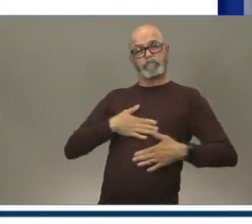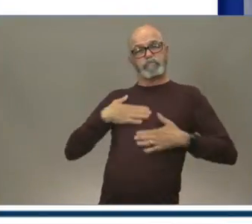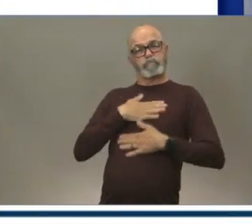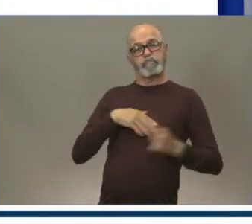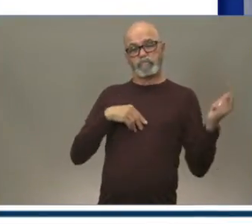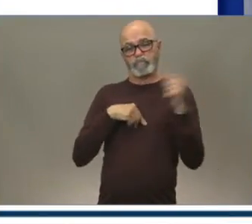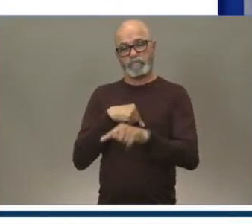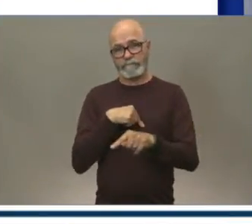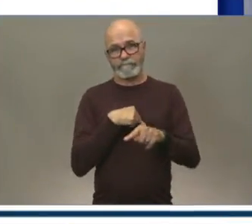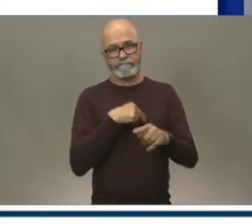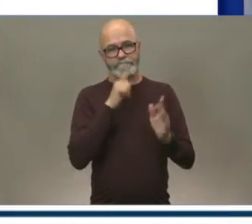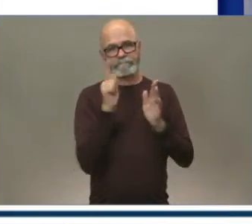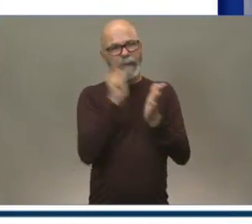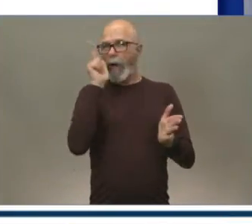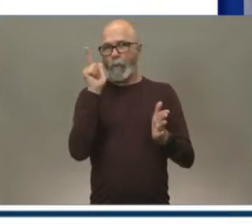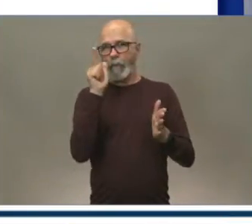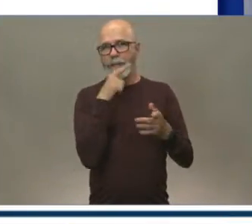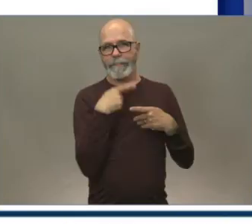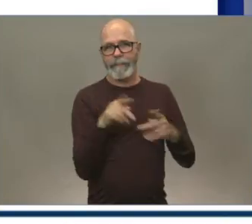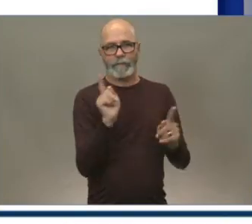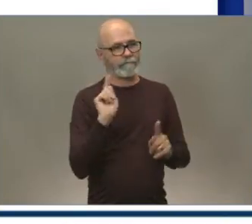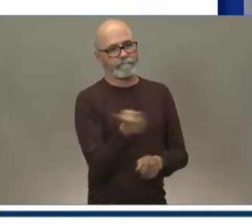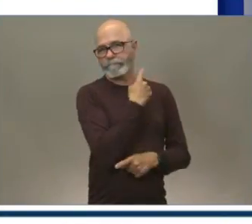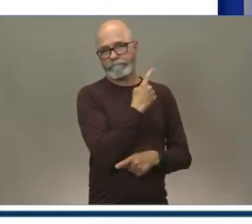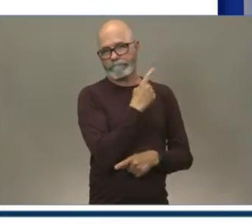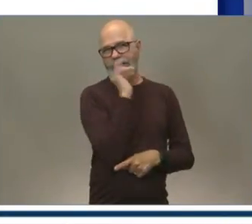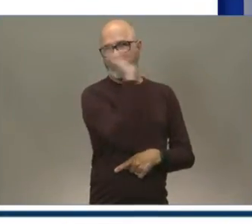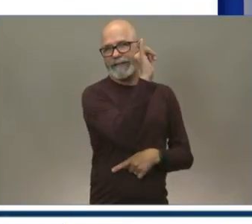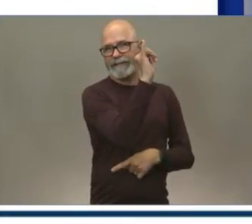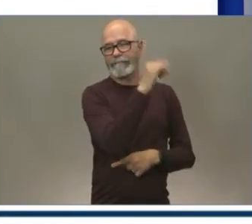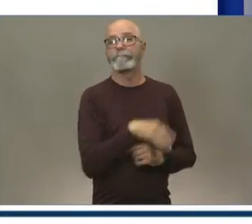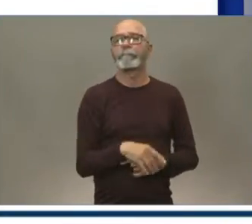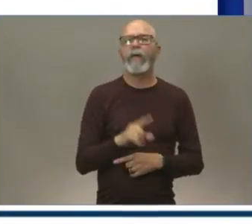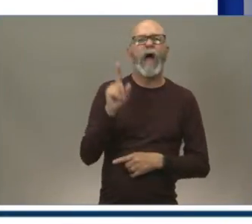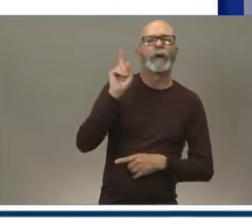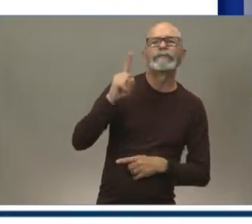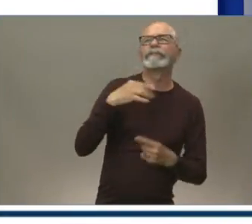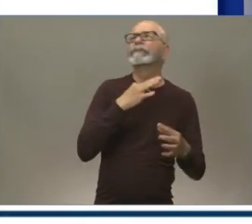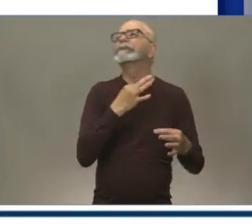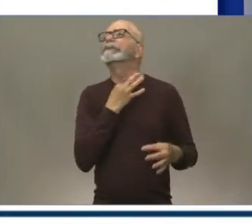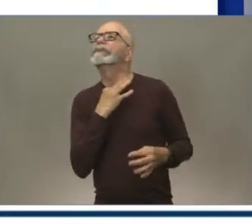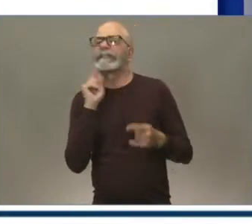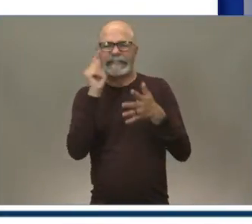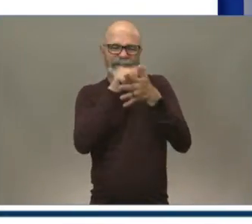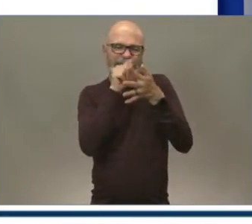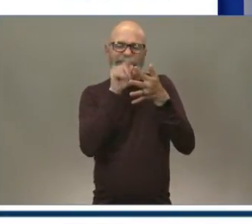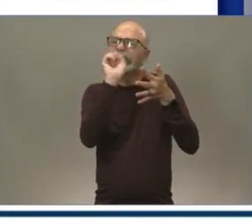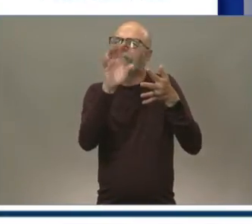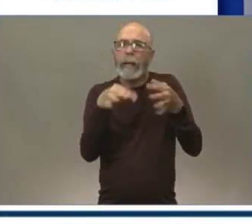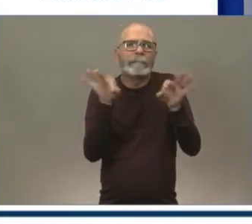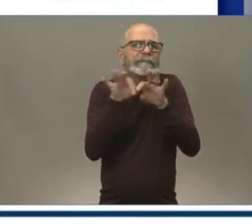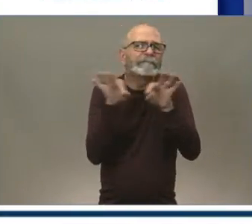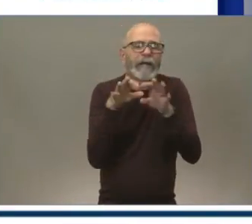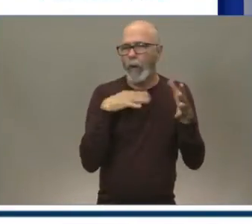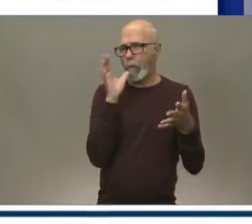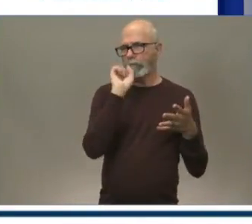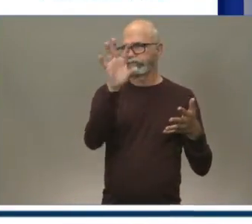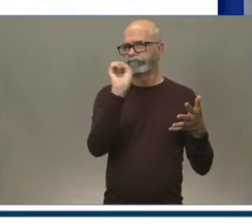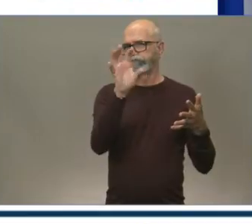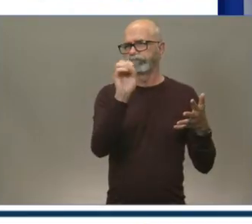on what is considered essential and what is not. And understand that we are prepared to turn away people at our